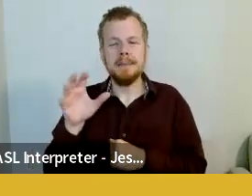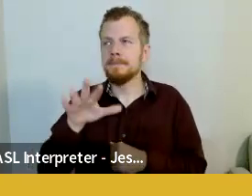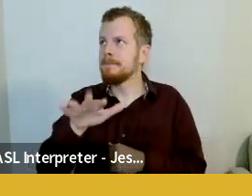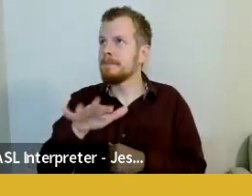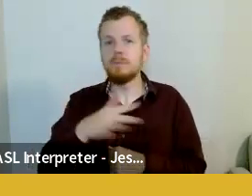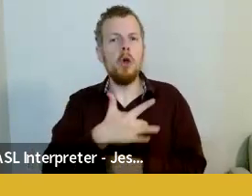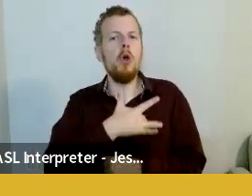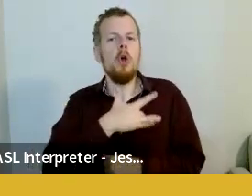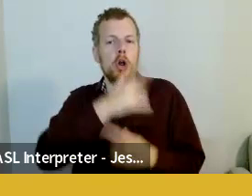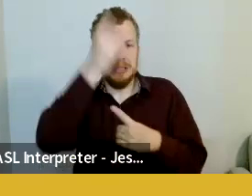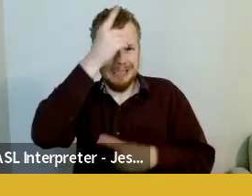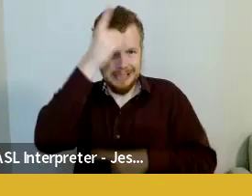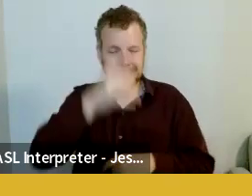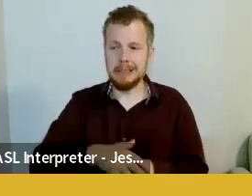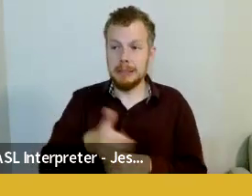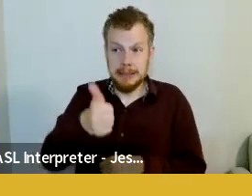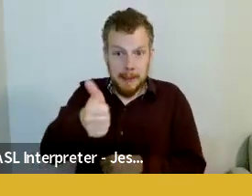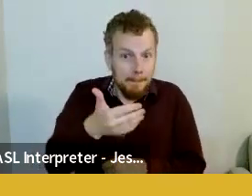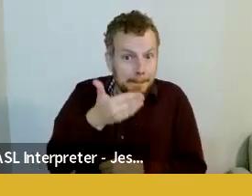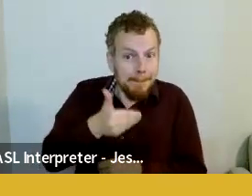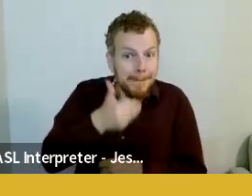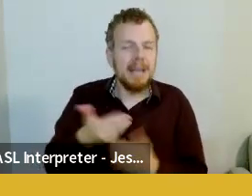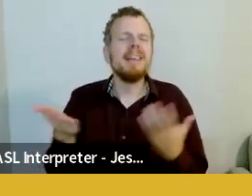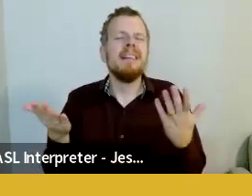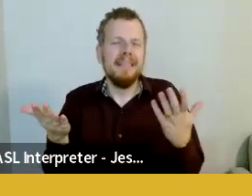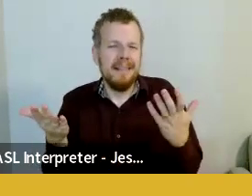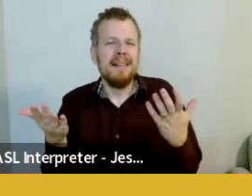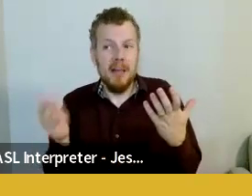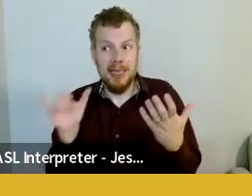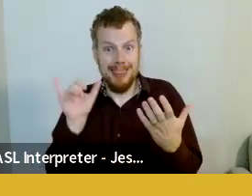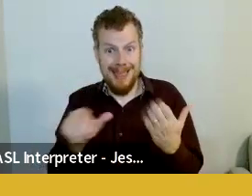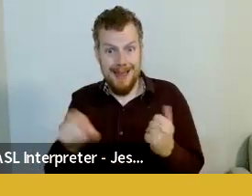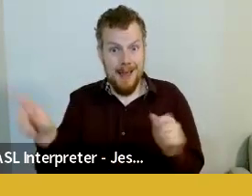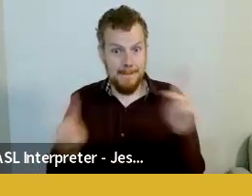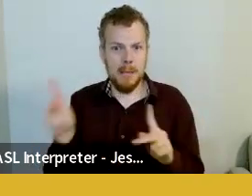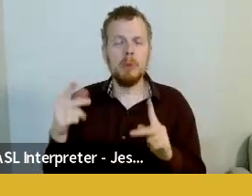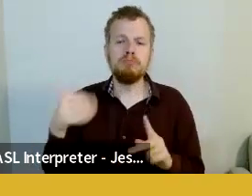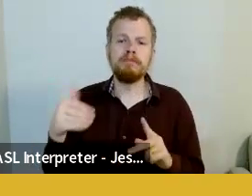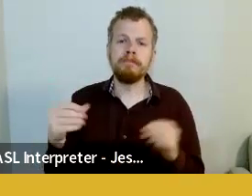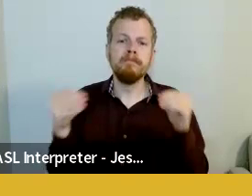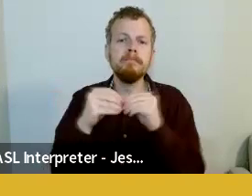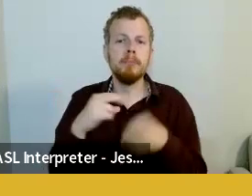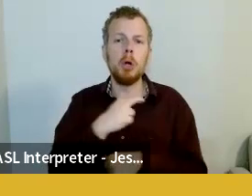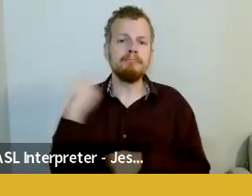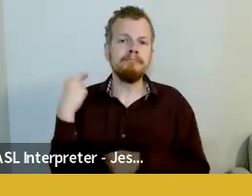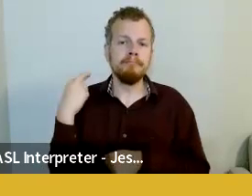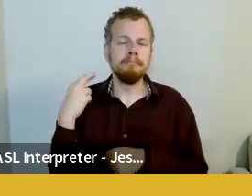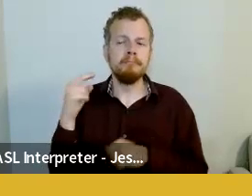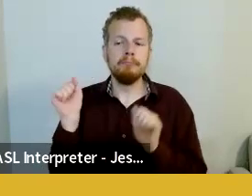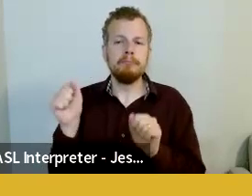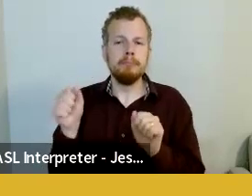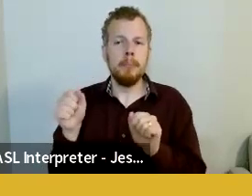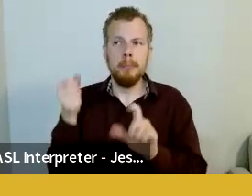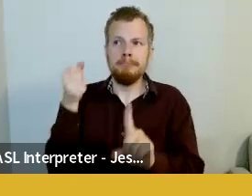heart disease, diabetes. So these groups are more at risk for some of the heat-related illnesses that we